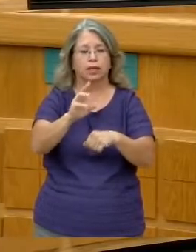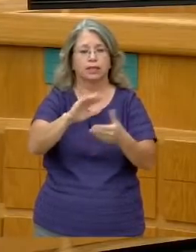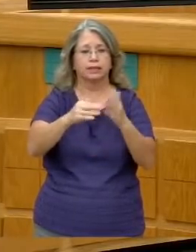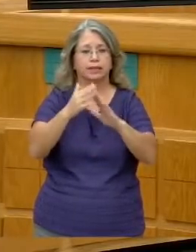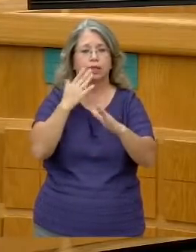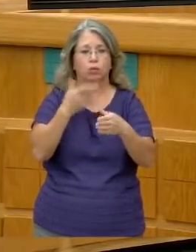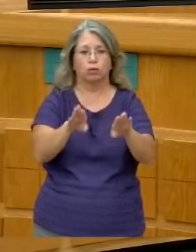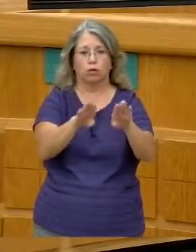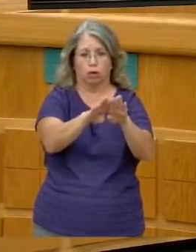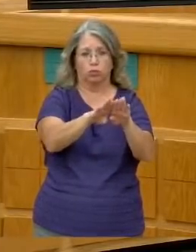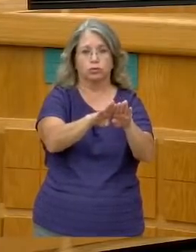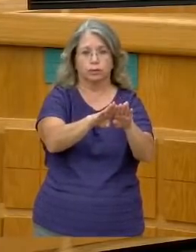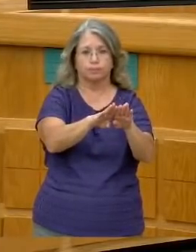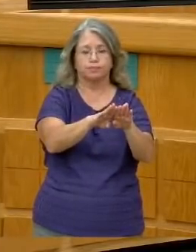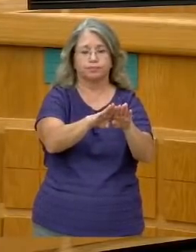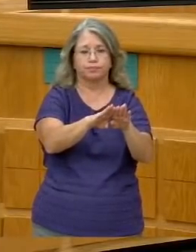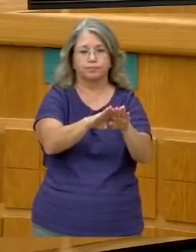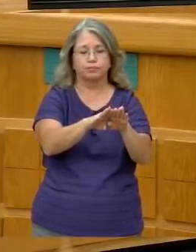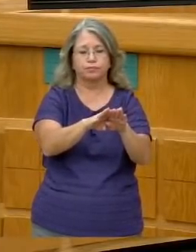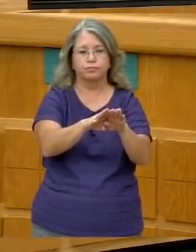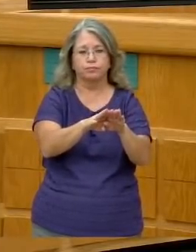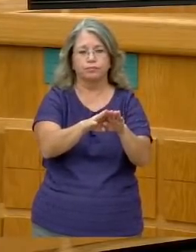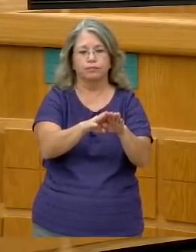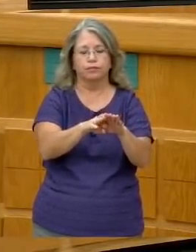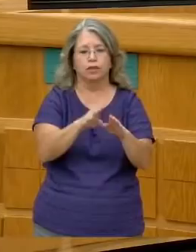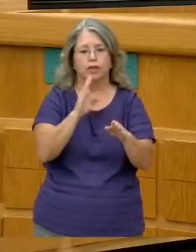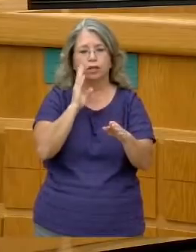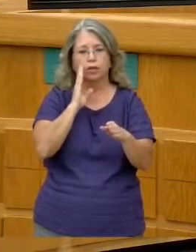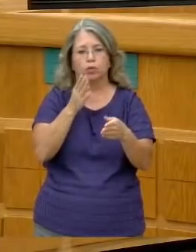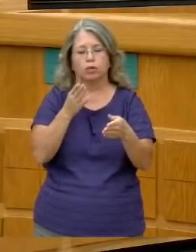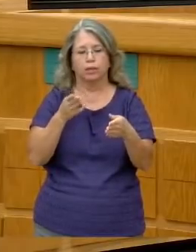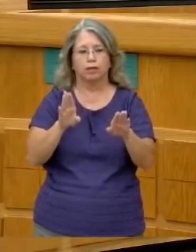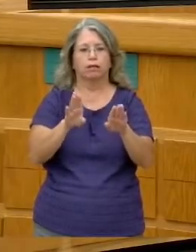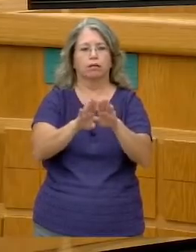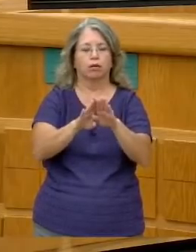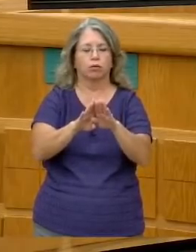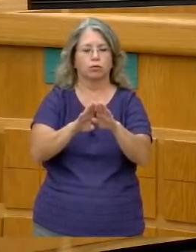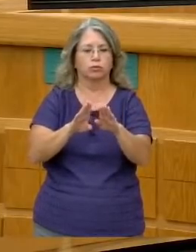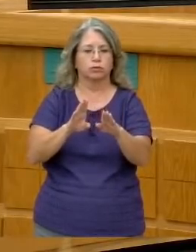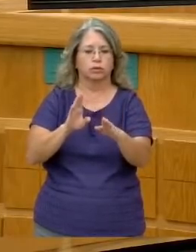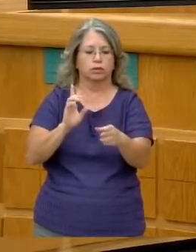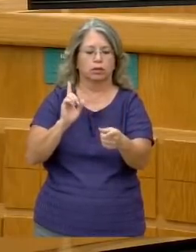they'll be closed all the way through July 31st or August 1st until 6 a.m.